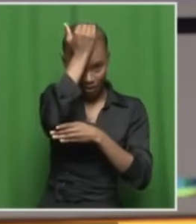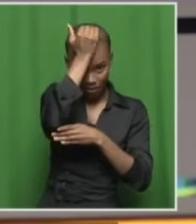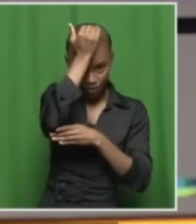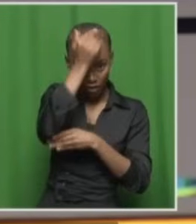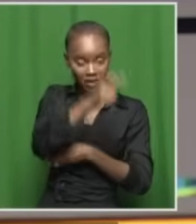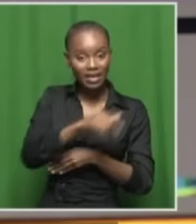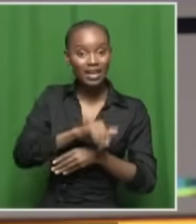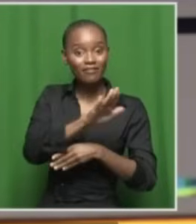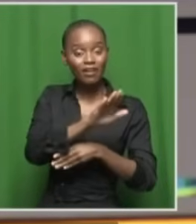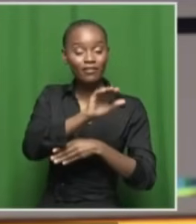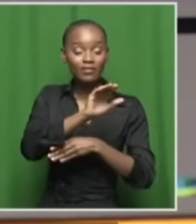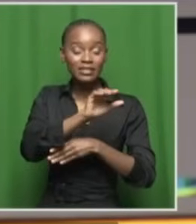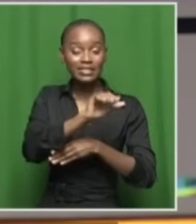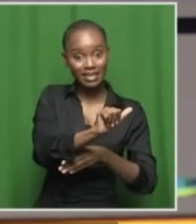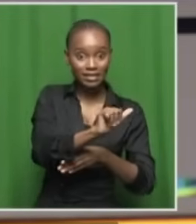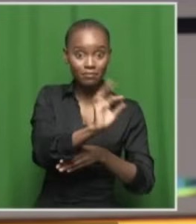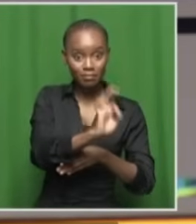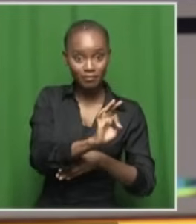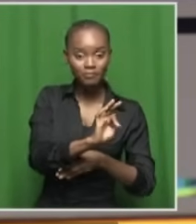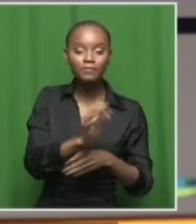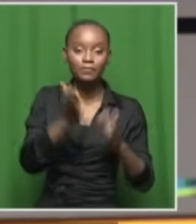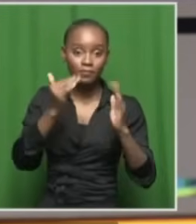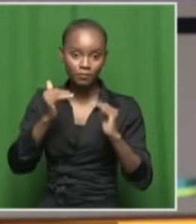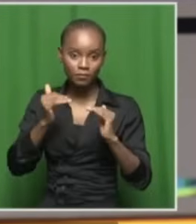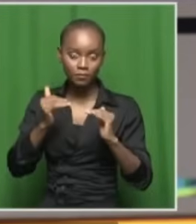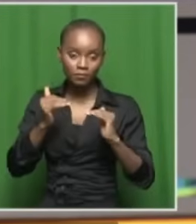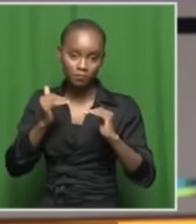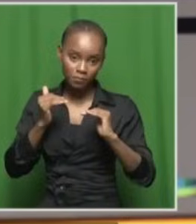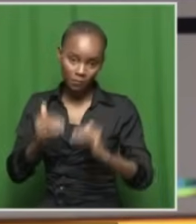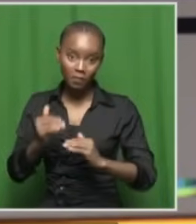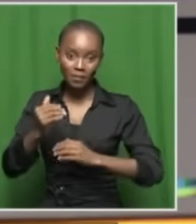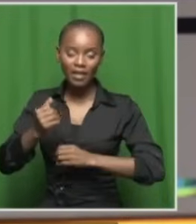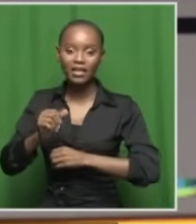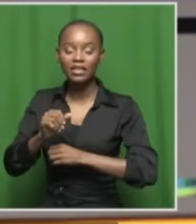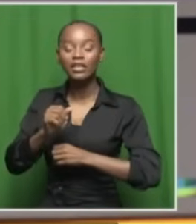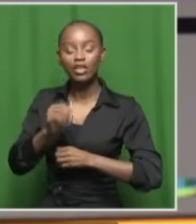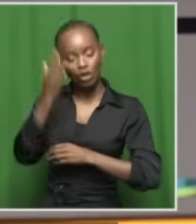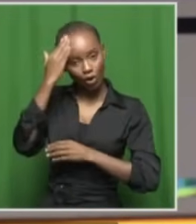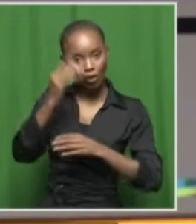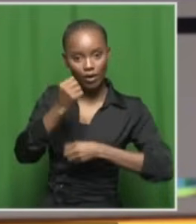65%. Second term, 62%. We know 2019, the ANC was at